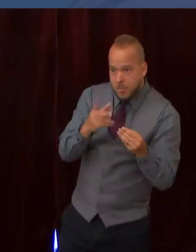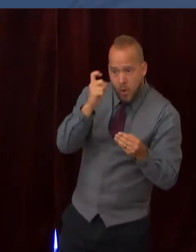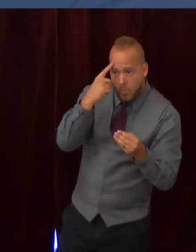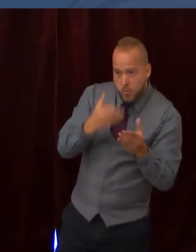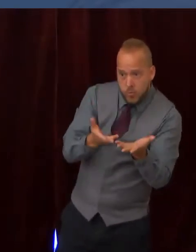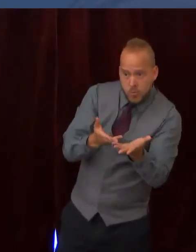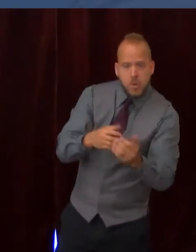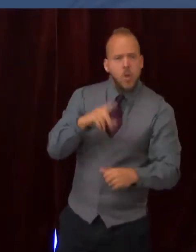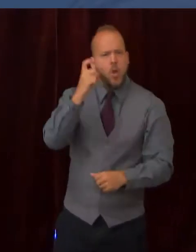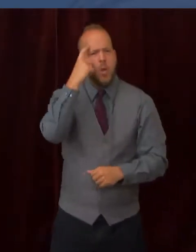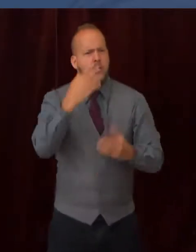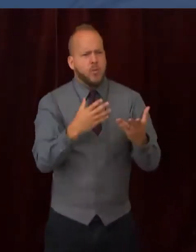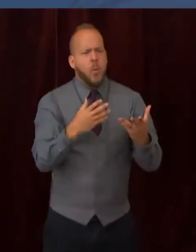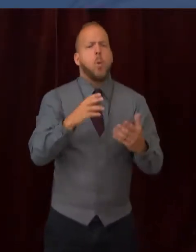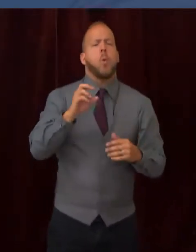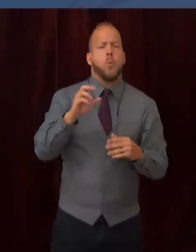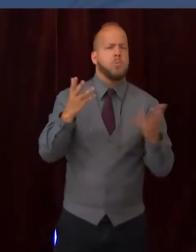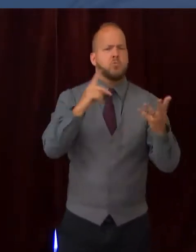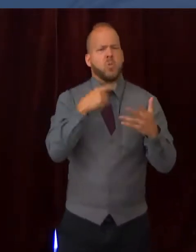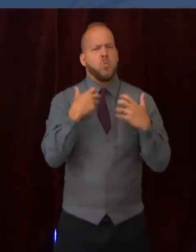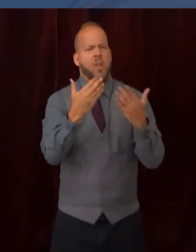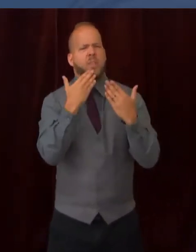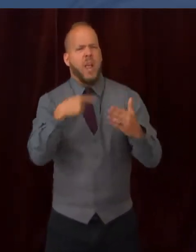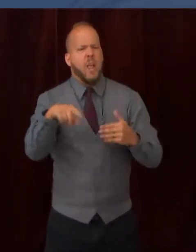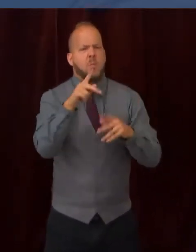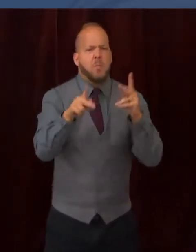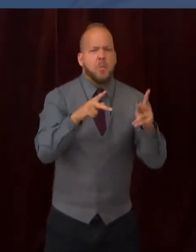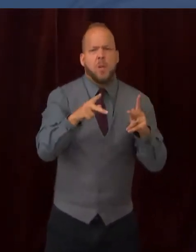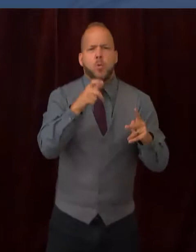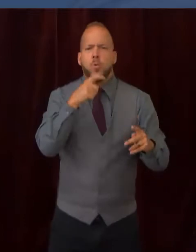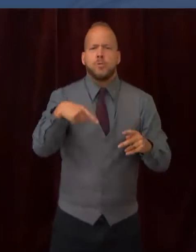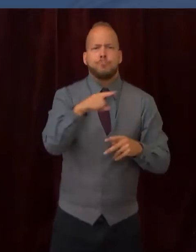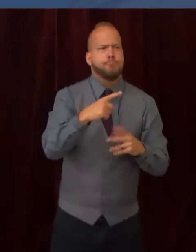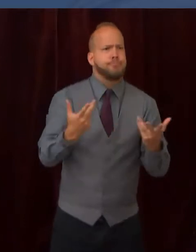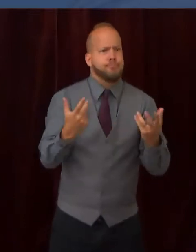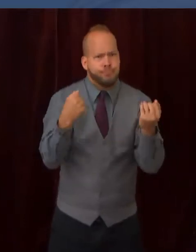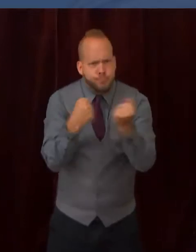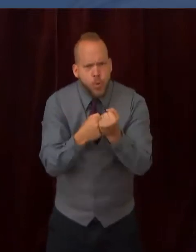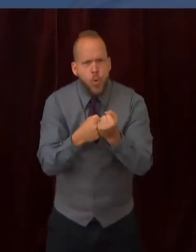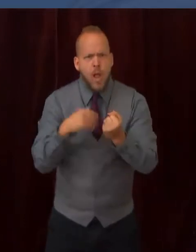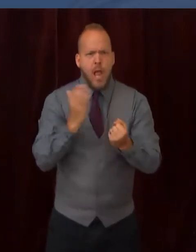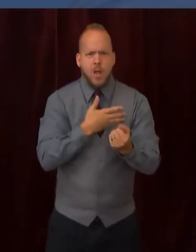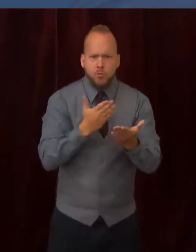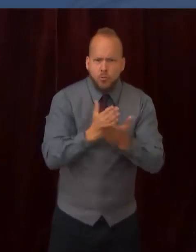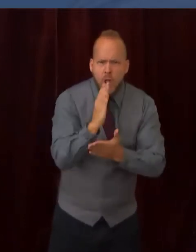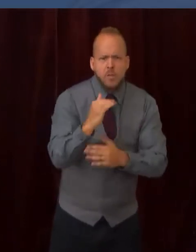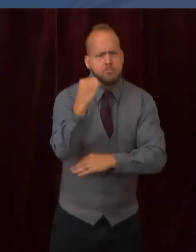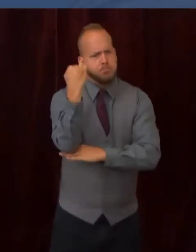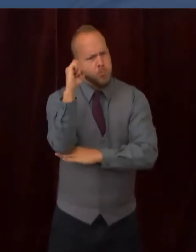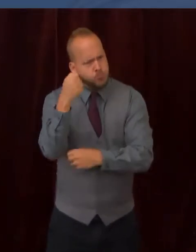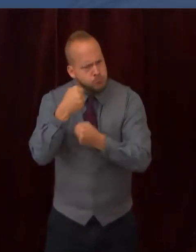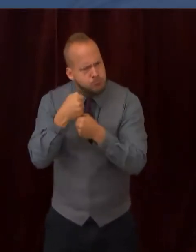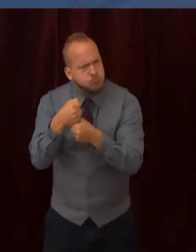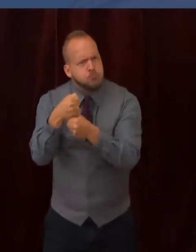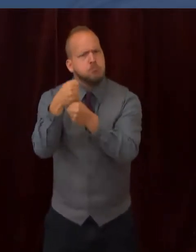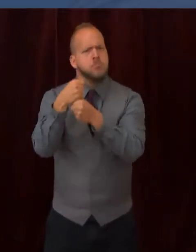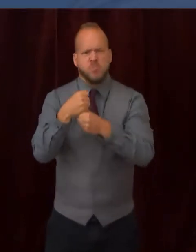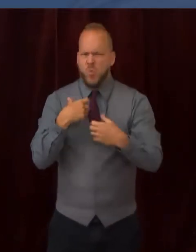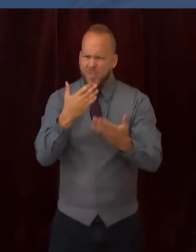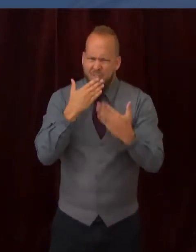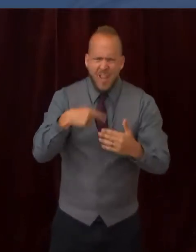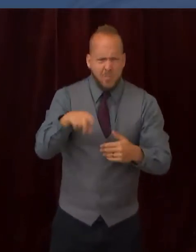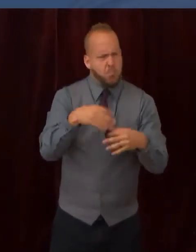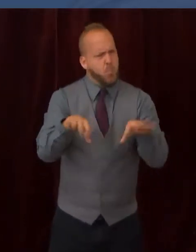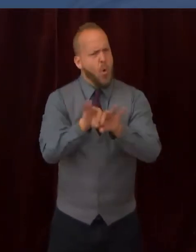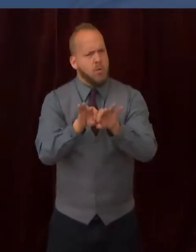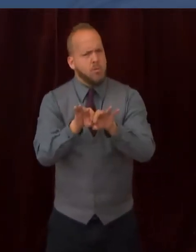our rights to protest and our rights not to suffer from violence. Those are both important values in Washington, and I want to